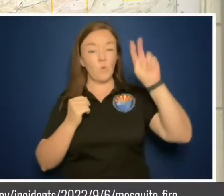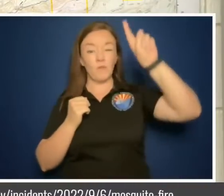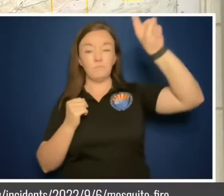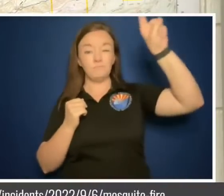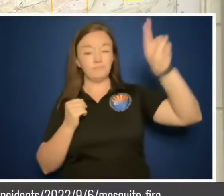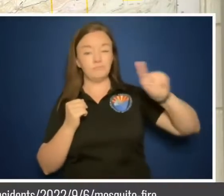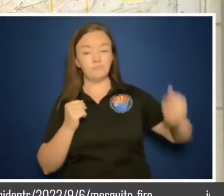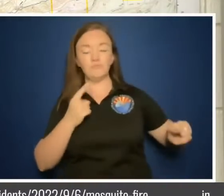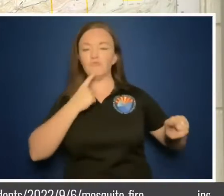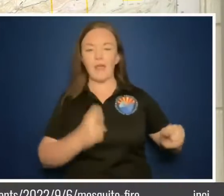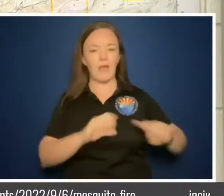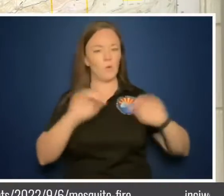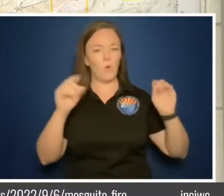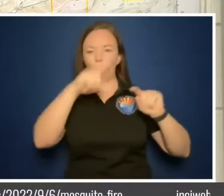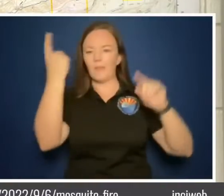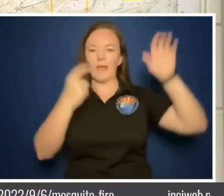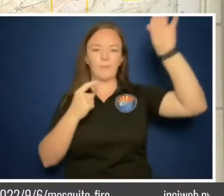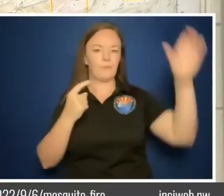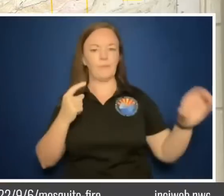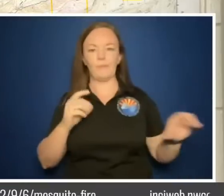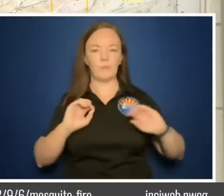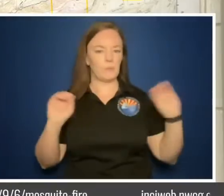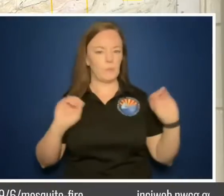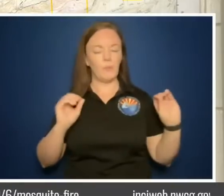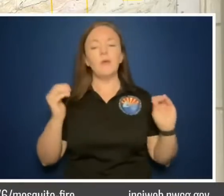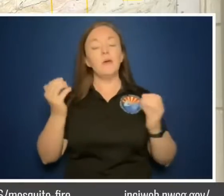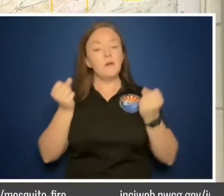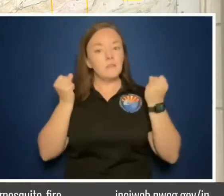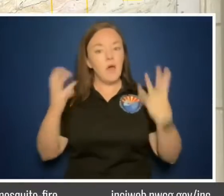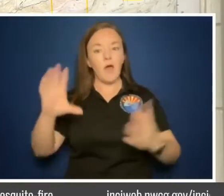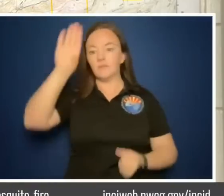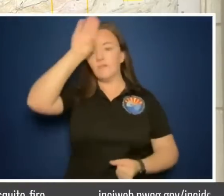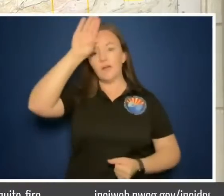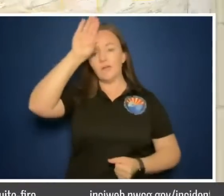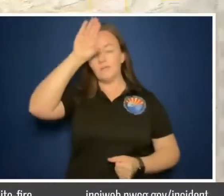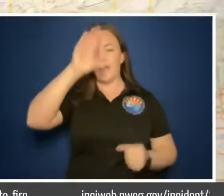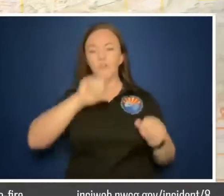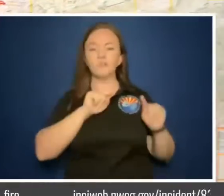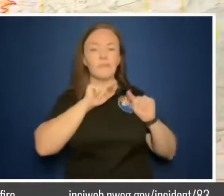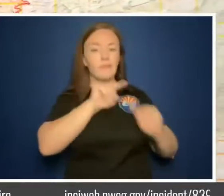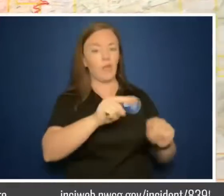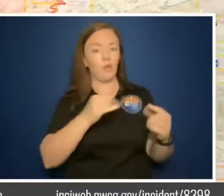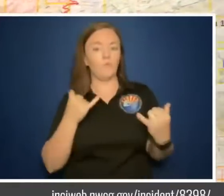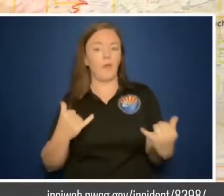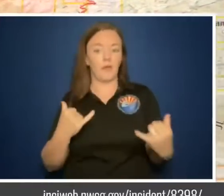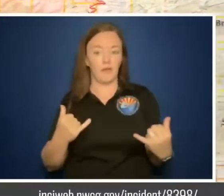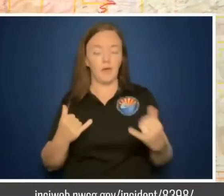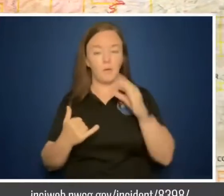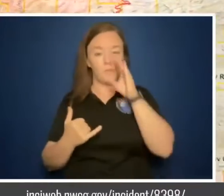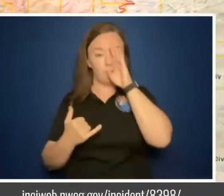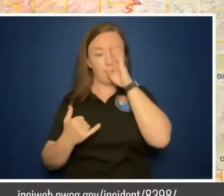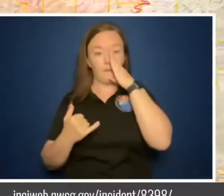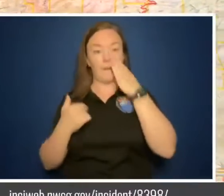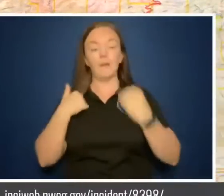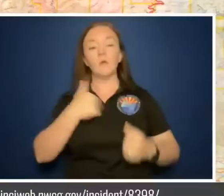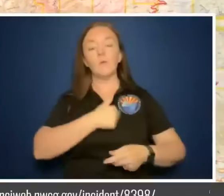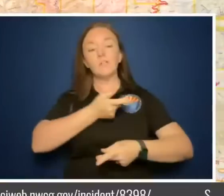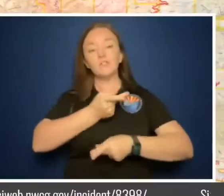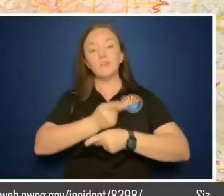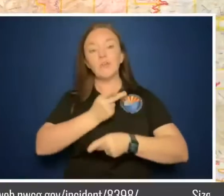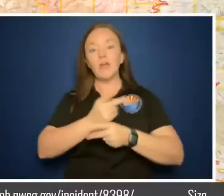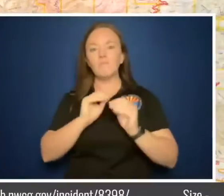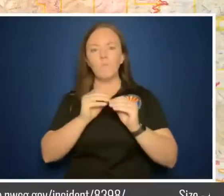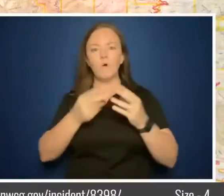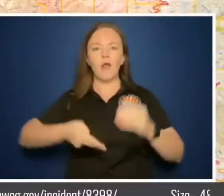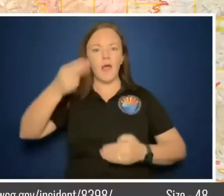here. We do have a lot of resources moving into this area here, as we were able to take care of the higher priority down